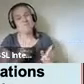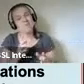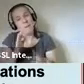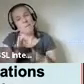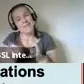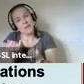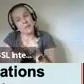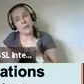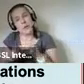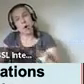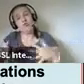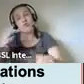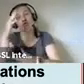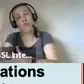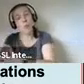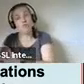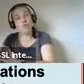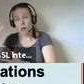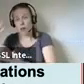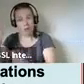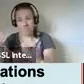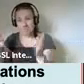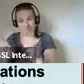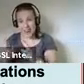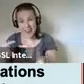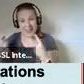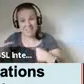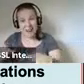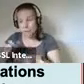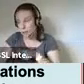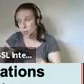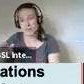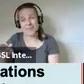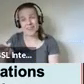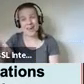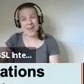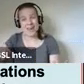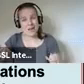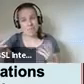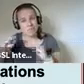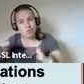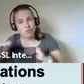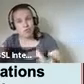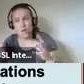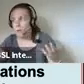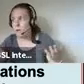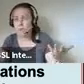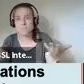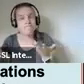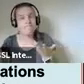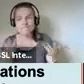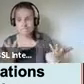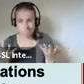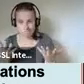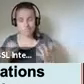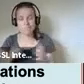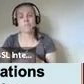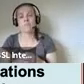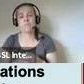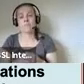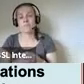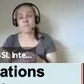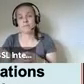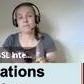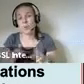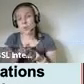countries are less available. So this is a huge concern. Also, in-service training opportunities are most effective when